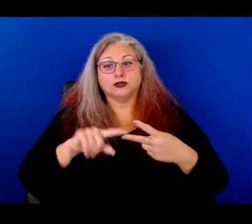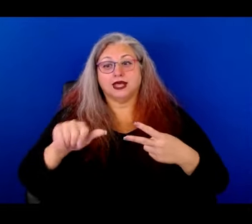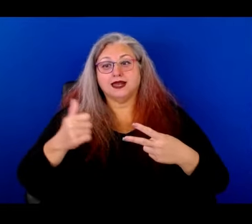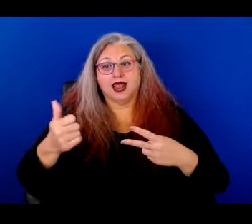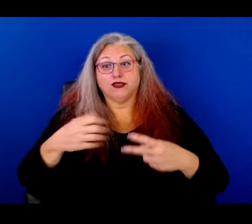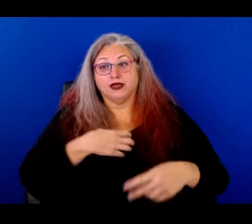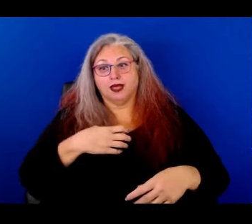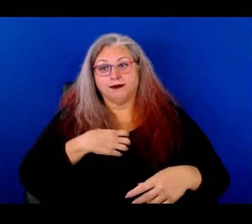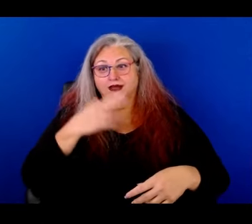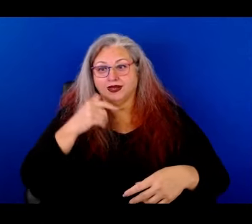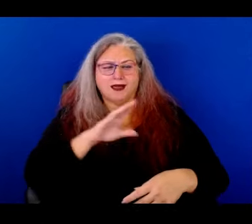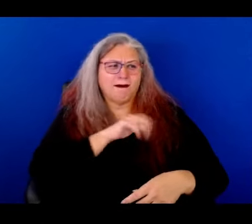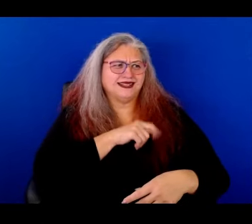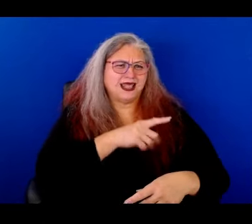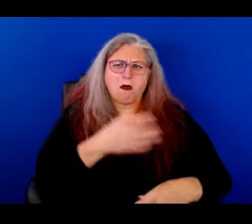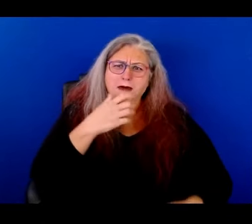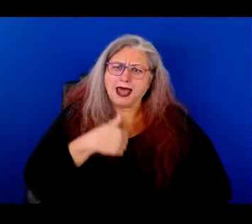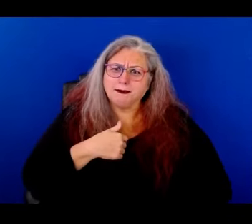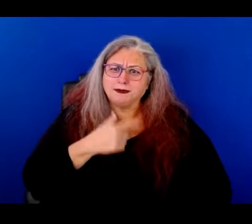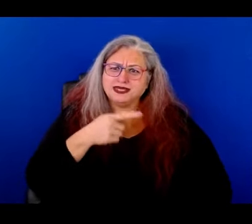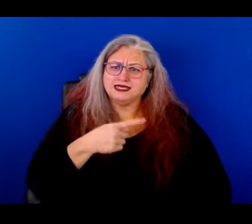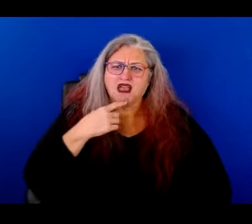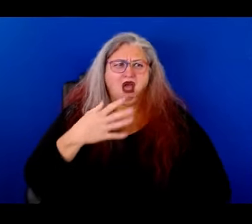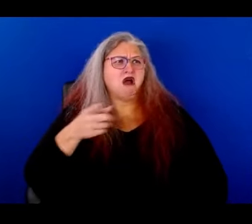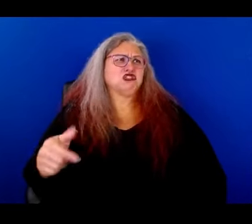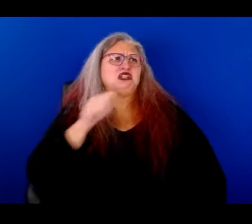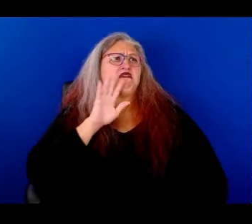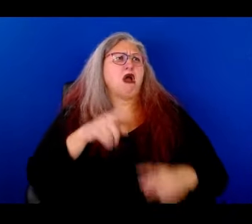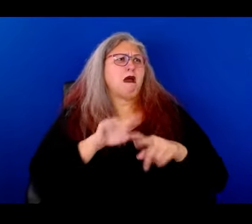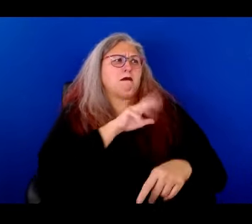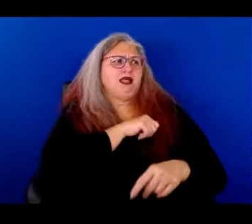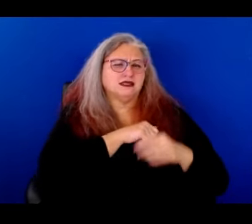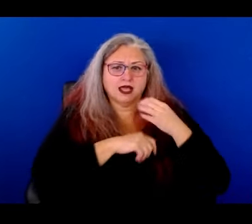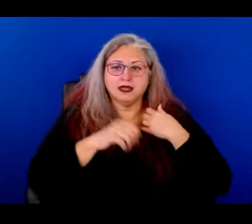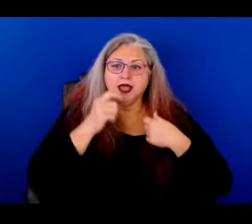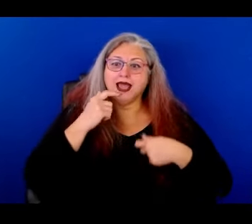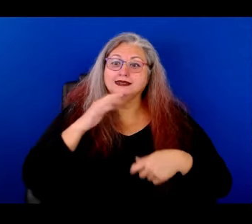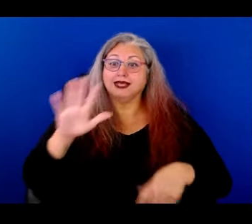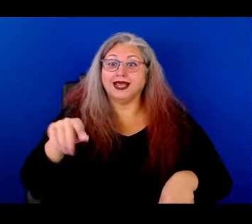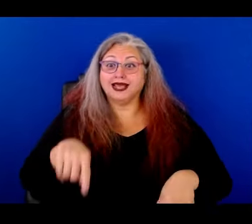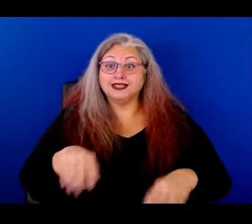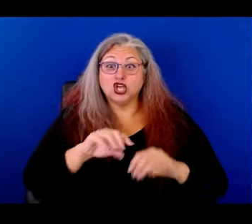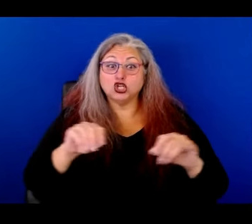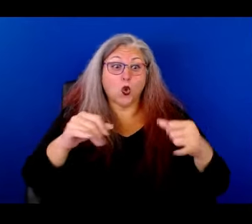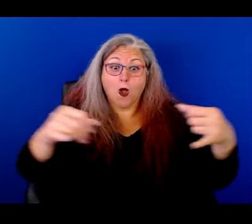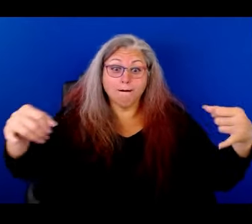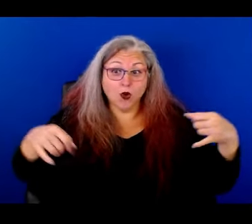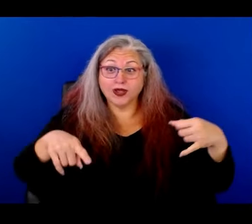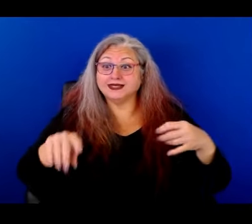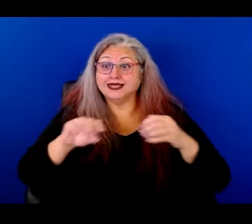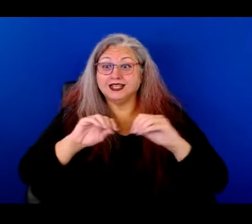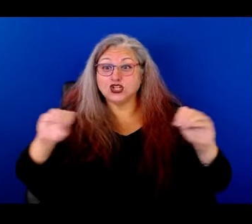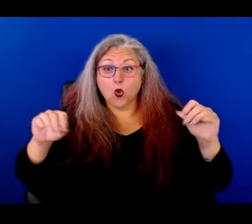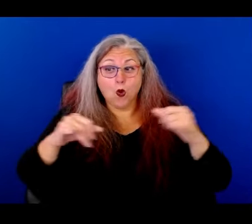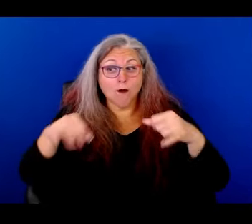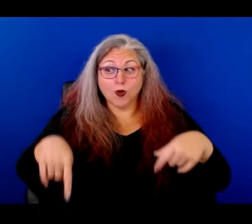complaint. Palestinians got mad at me too, because they were like, she doesn't talk about Palestine. And I'm like, there's no borders. There's no